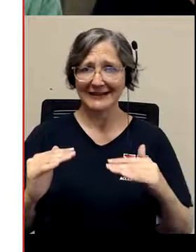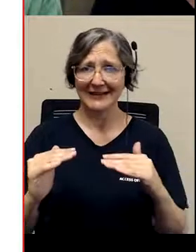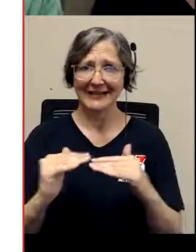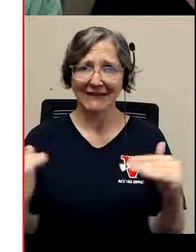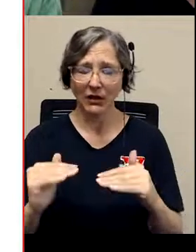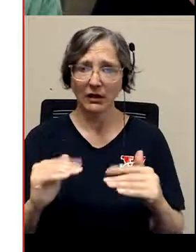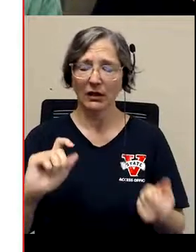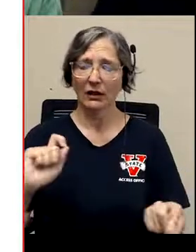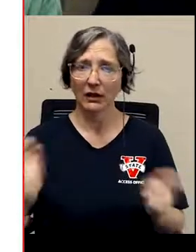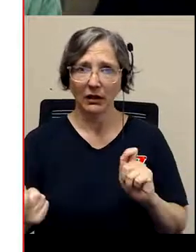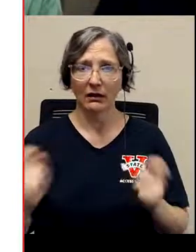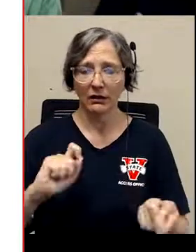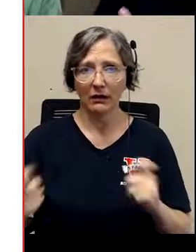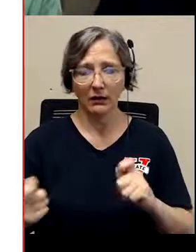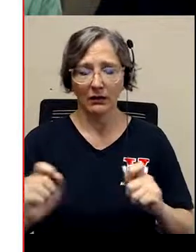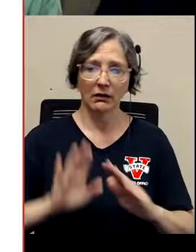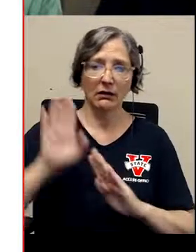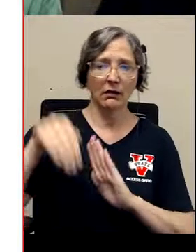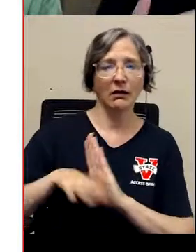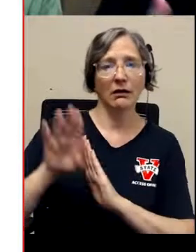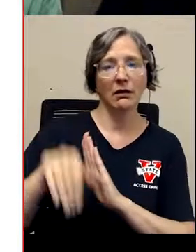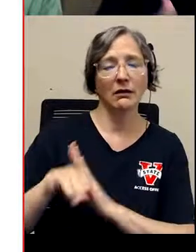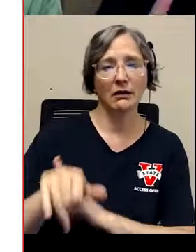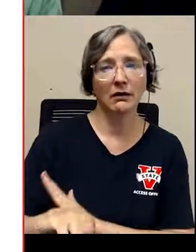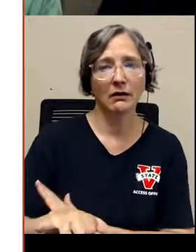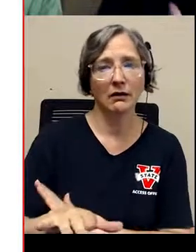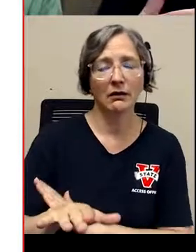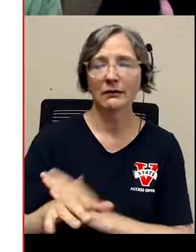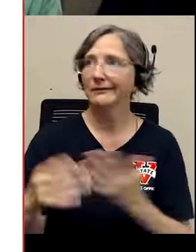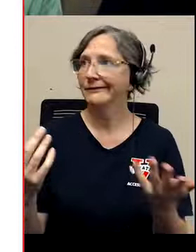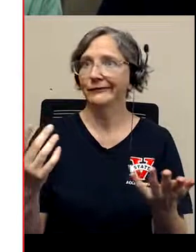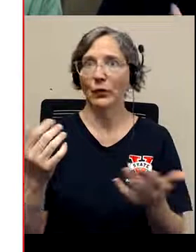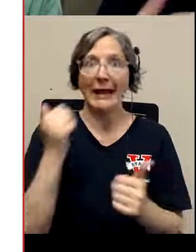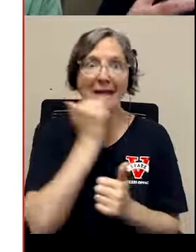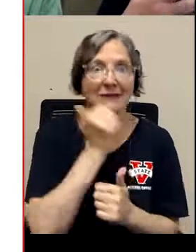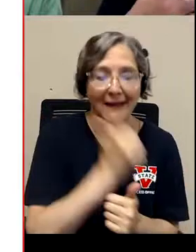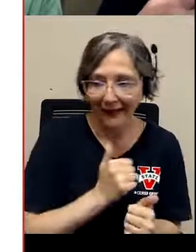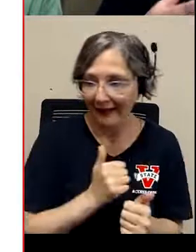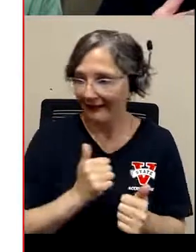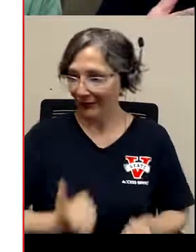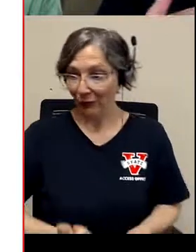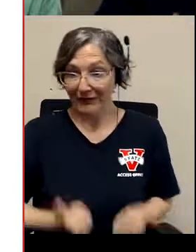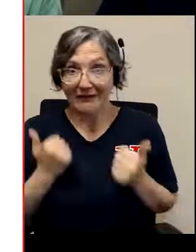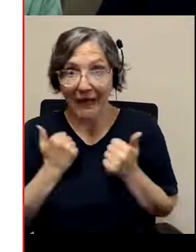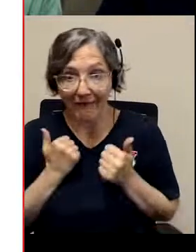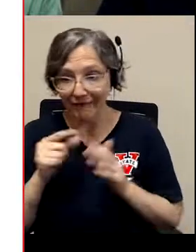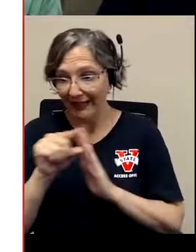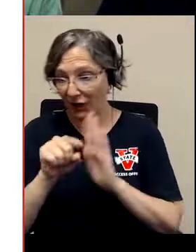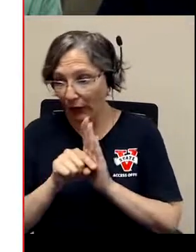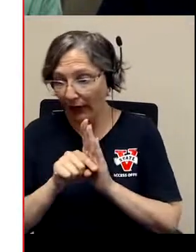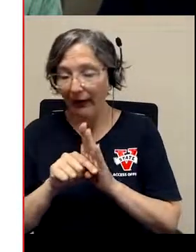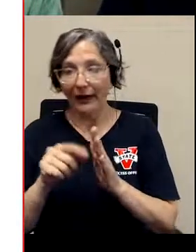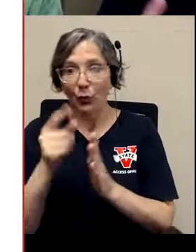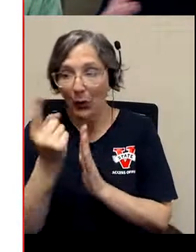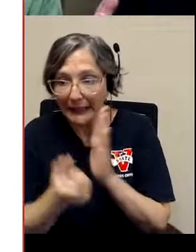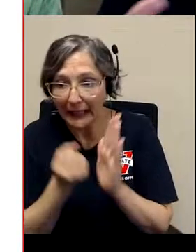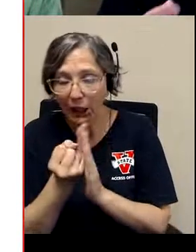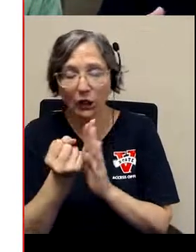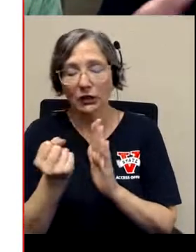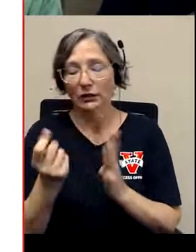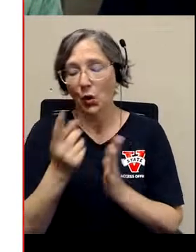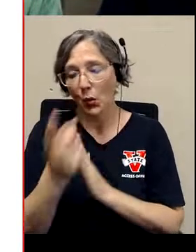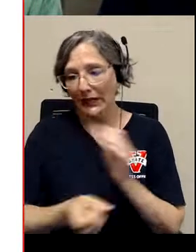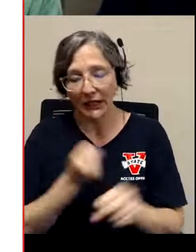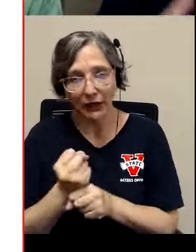it changes throughout, obviously, the day, their life, their grade band, even within a class, because